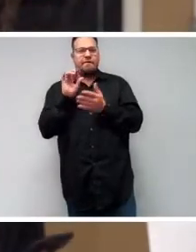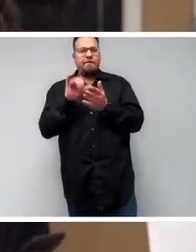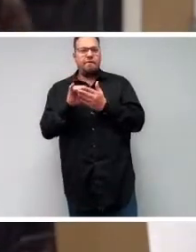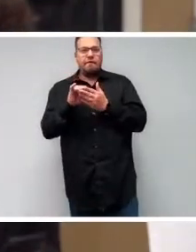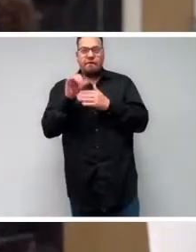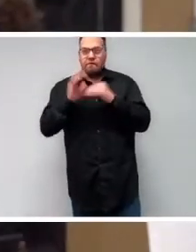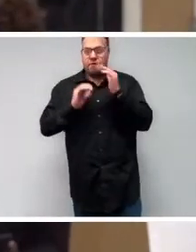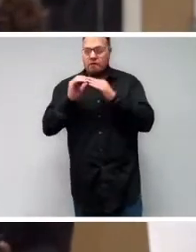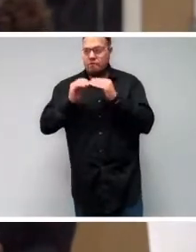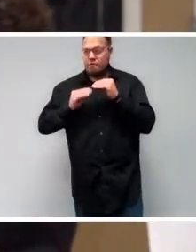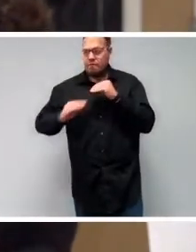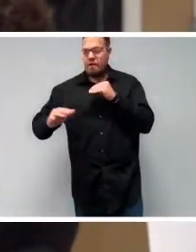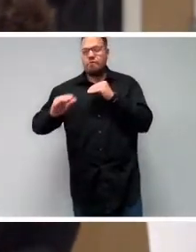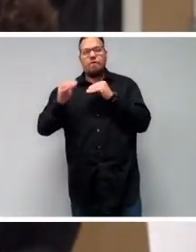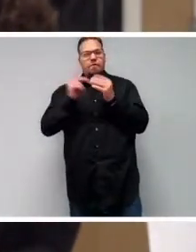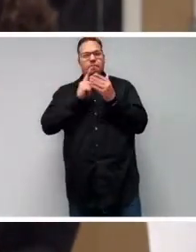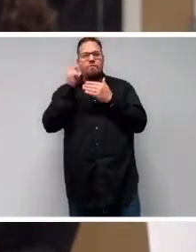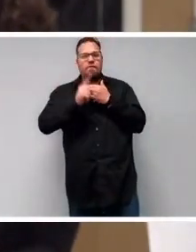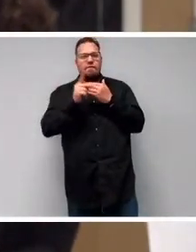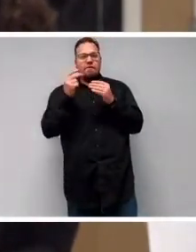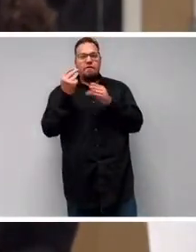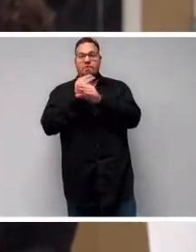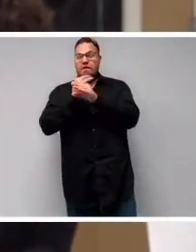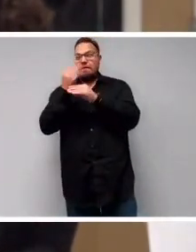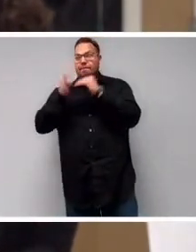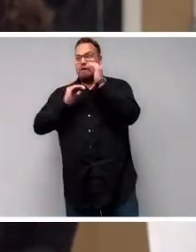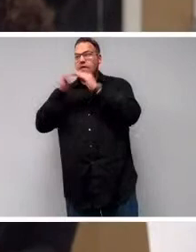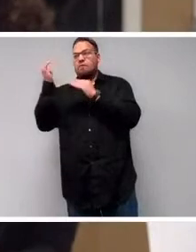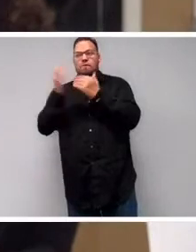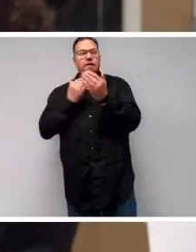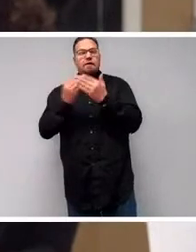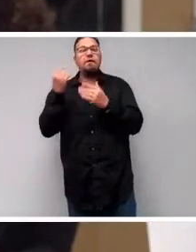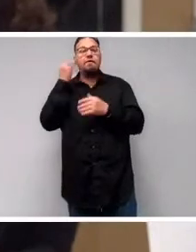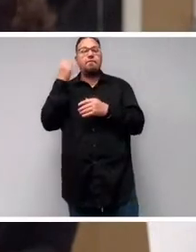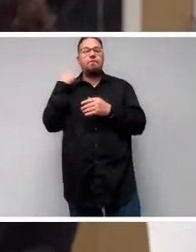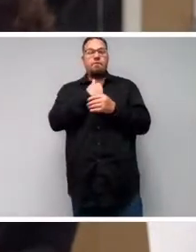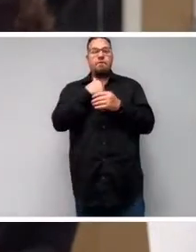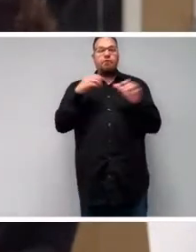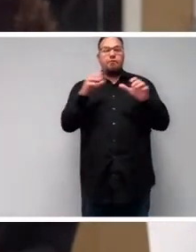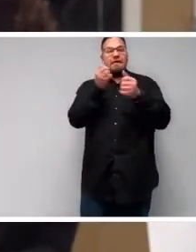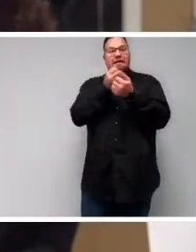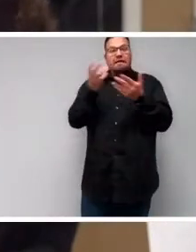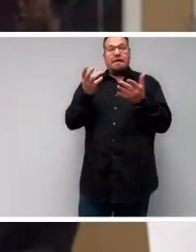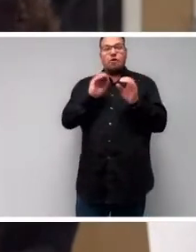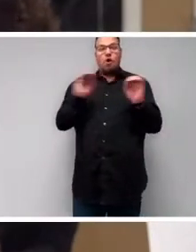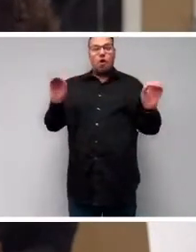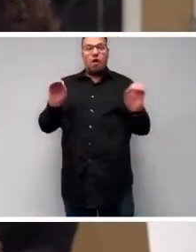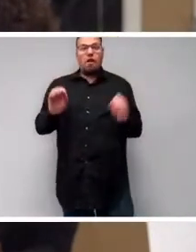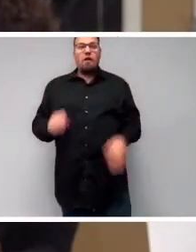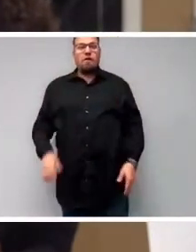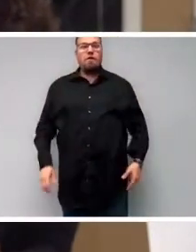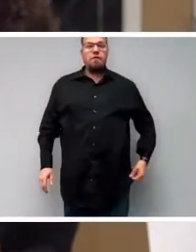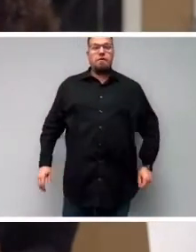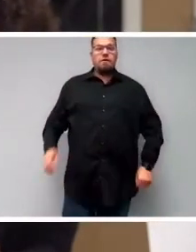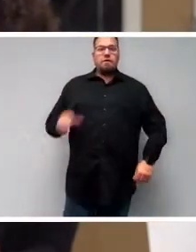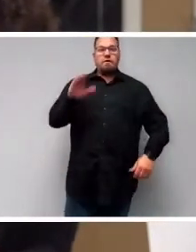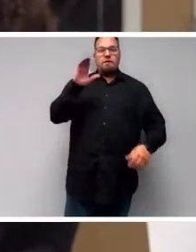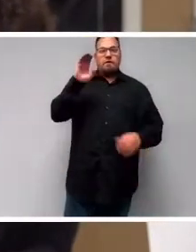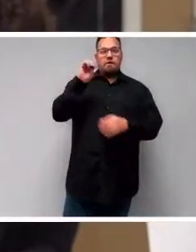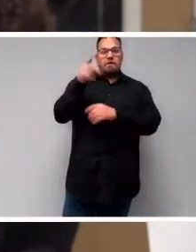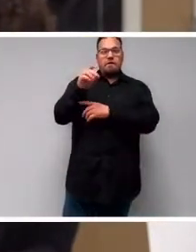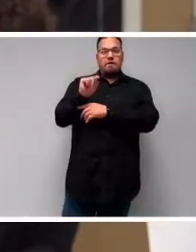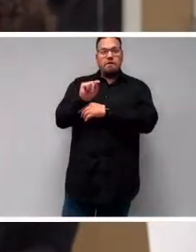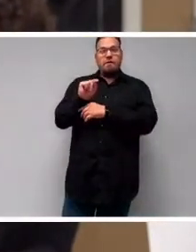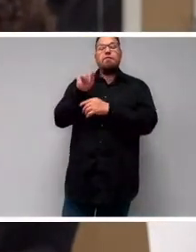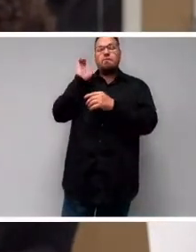the programs, the use of the building. So if we were to do anything at all, the CMMP would dictate